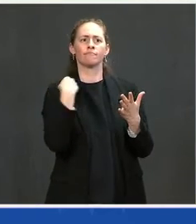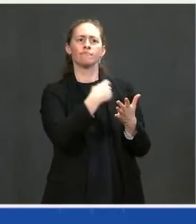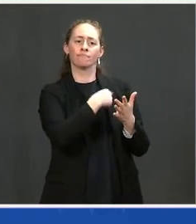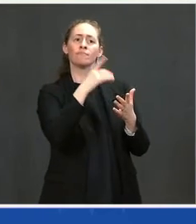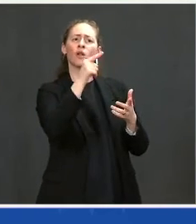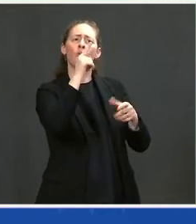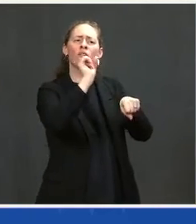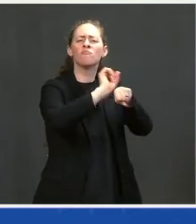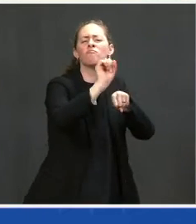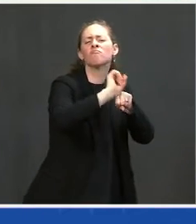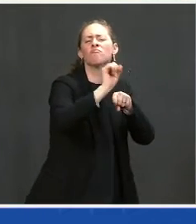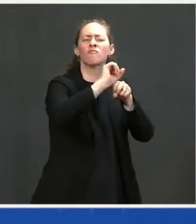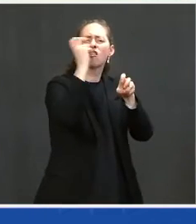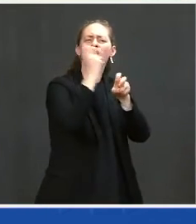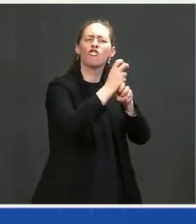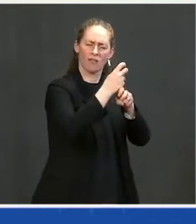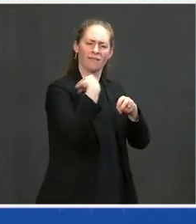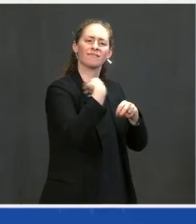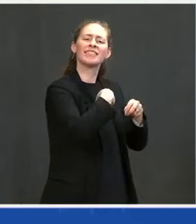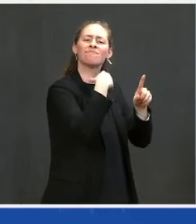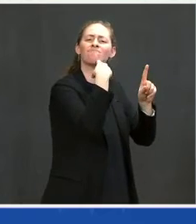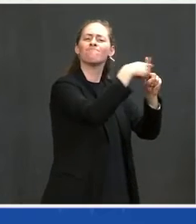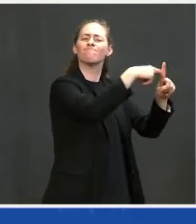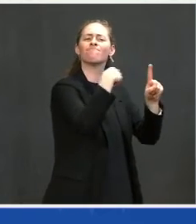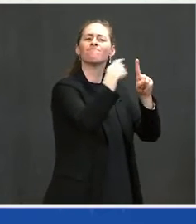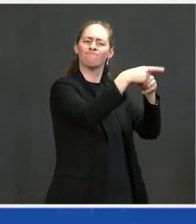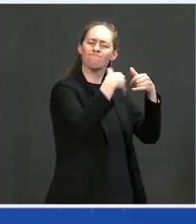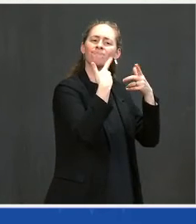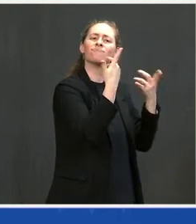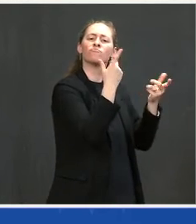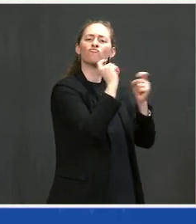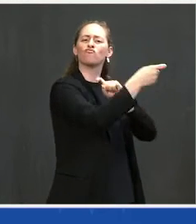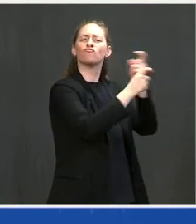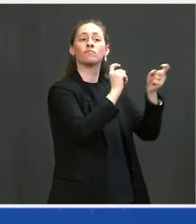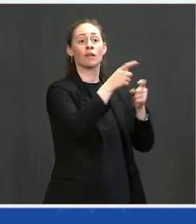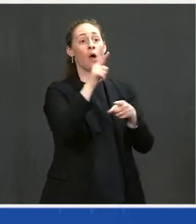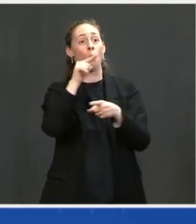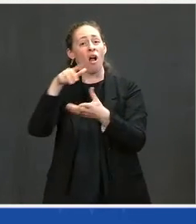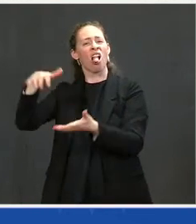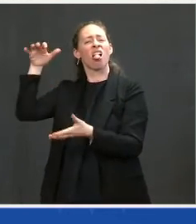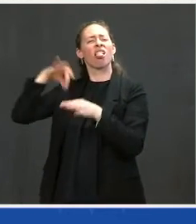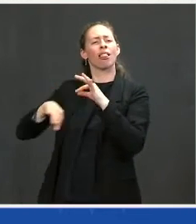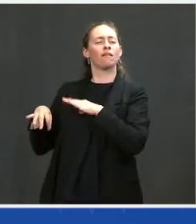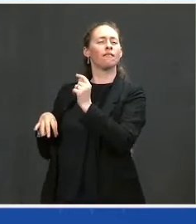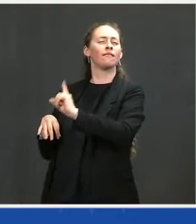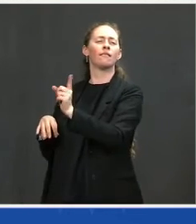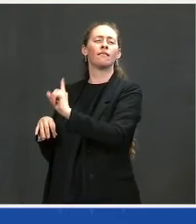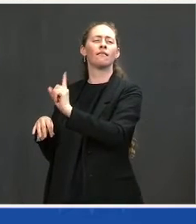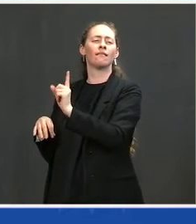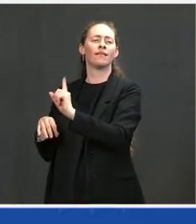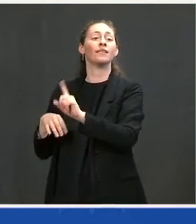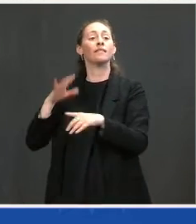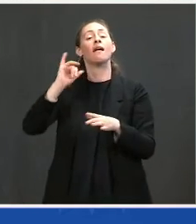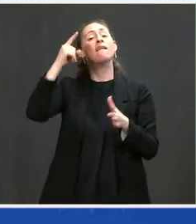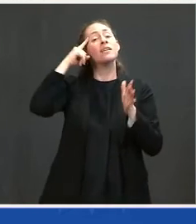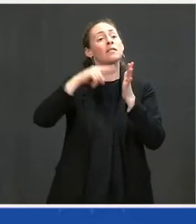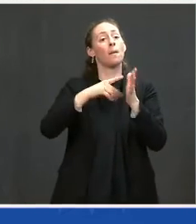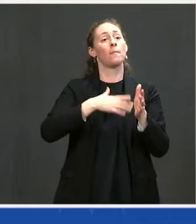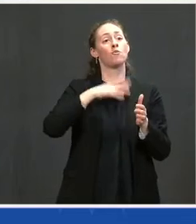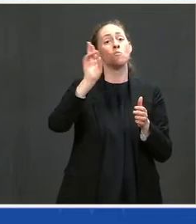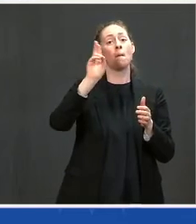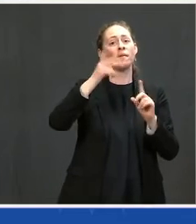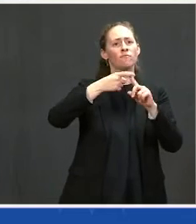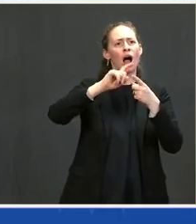you notice, didn't you find it kind of interesting that my Republican friends were worried about that the cost